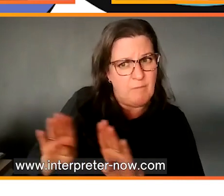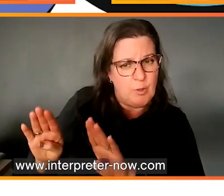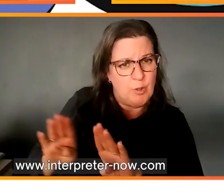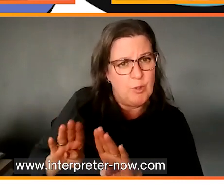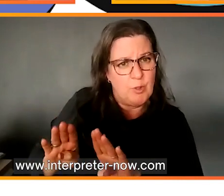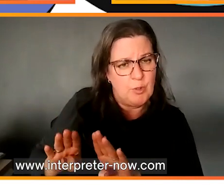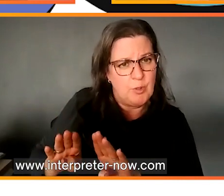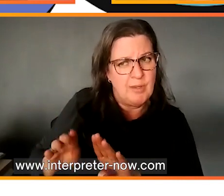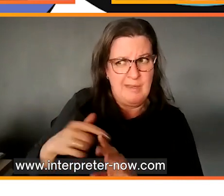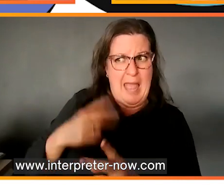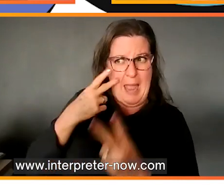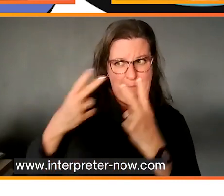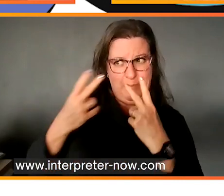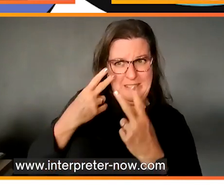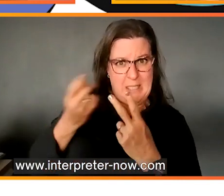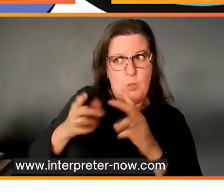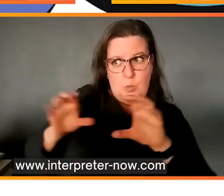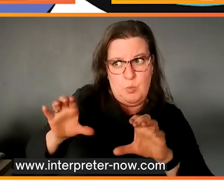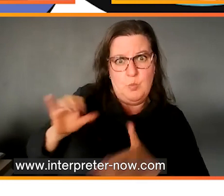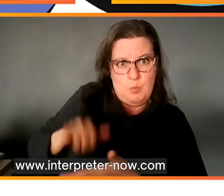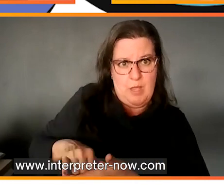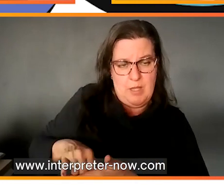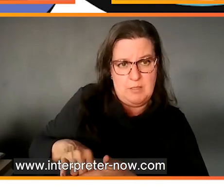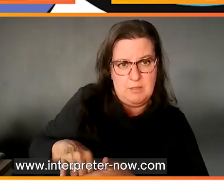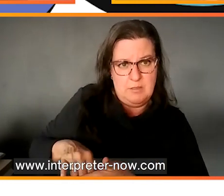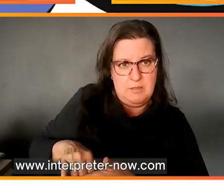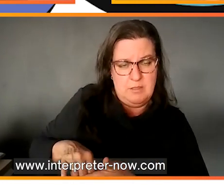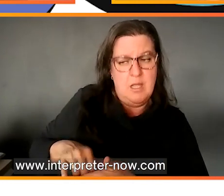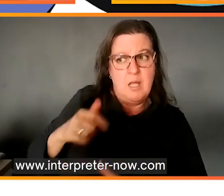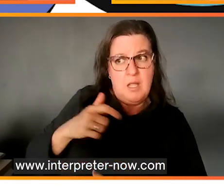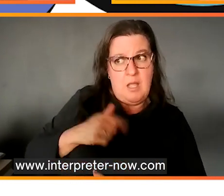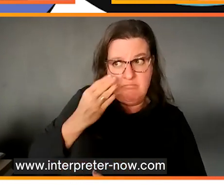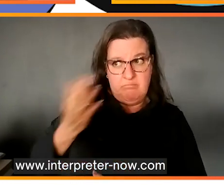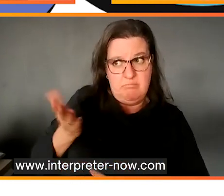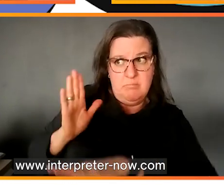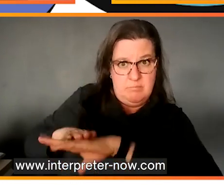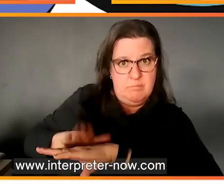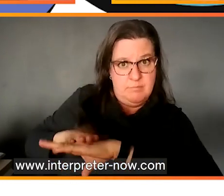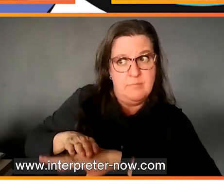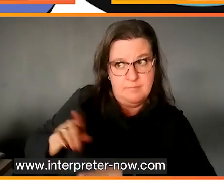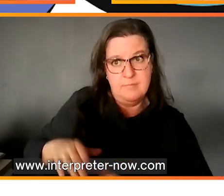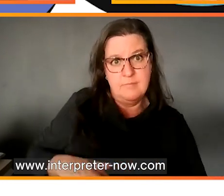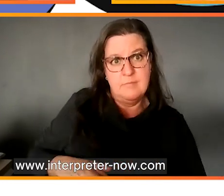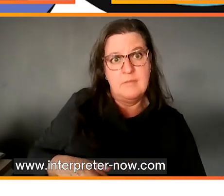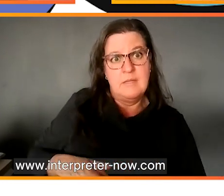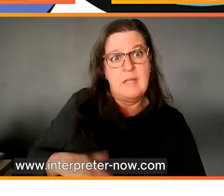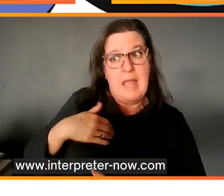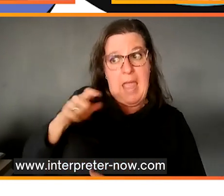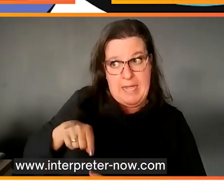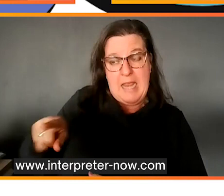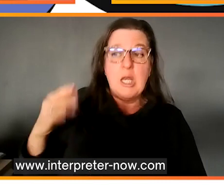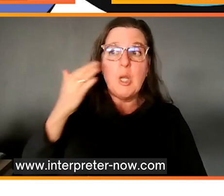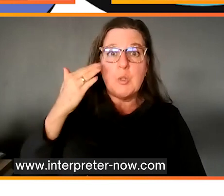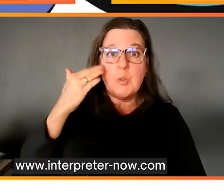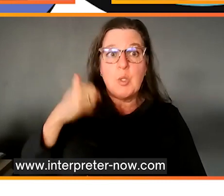do that, and I'm putting you on notice. And I need you to know that I'm seeing that, and